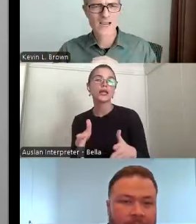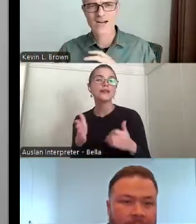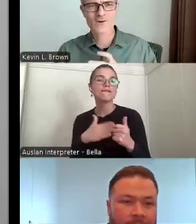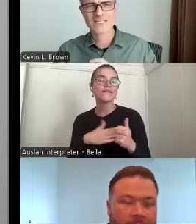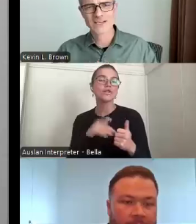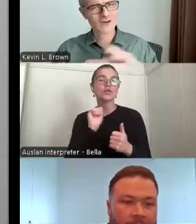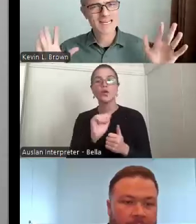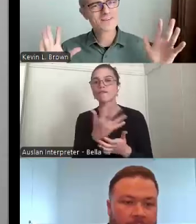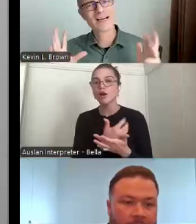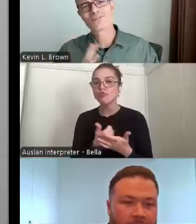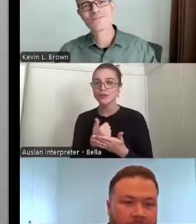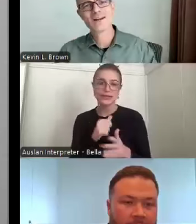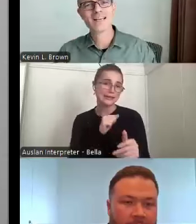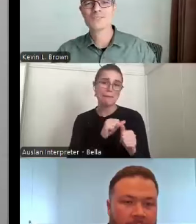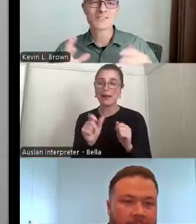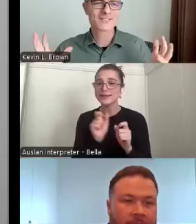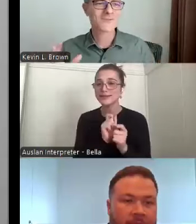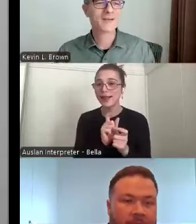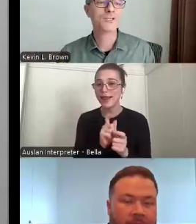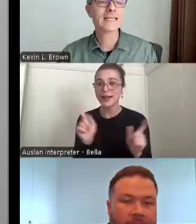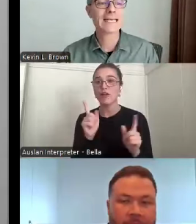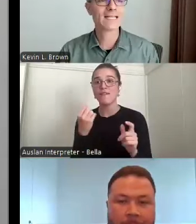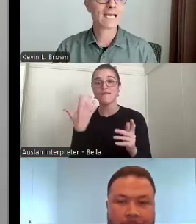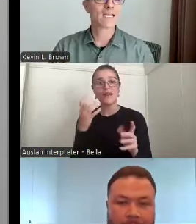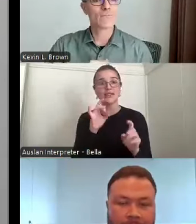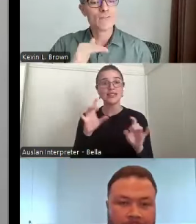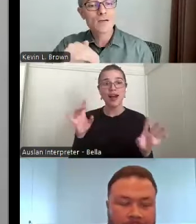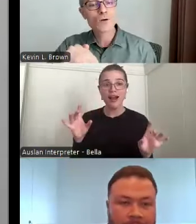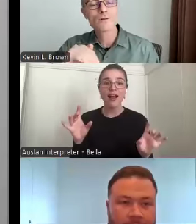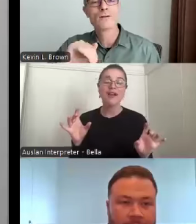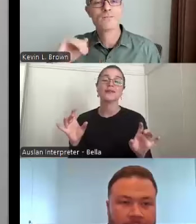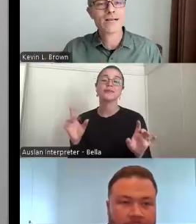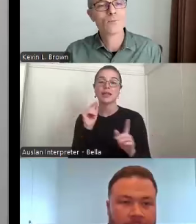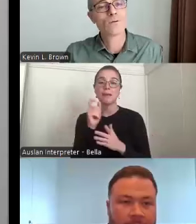in 4 categories. It currently has a 5-star rating, which is awesome. And you can get it at